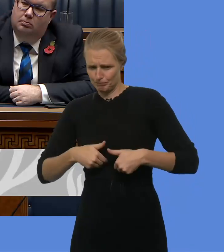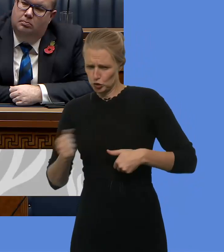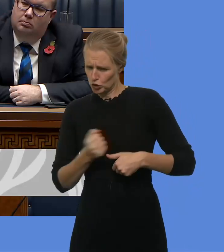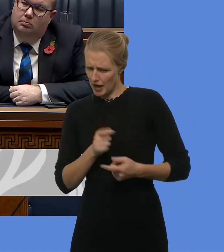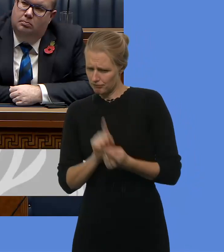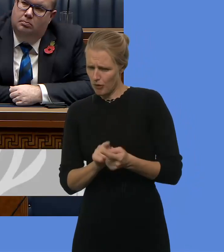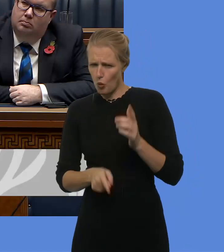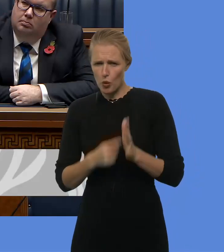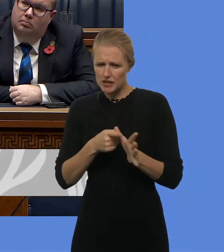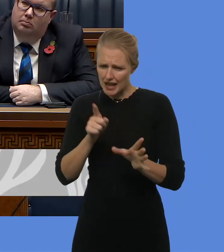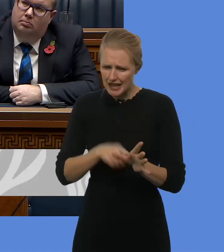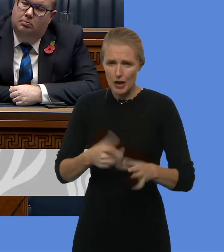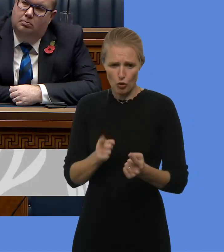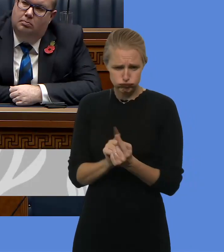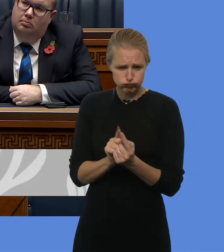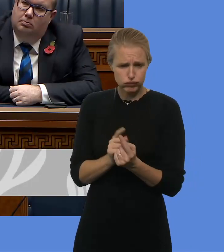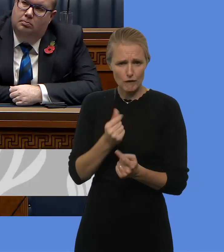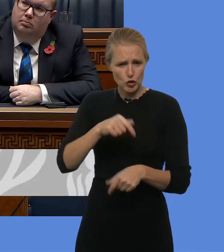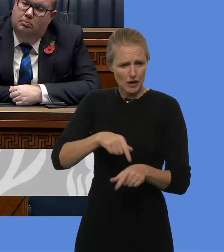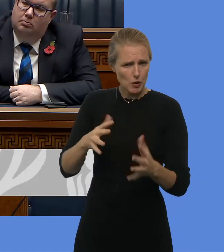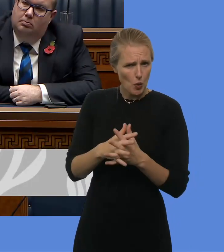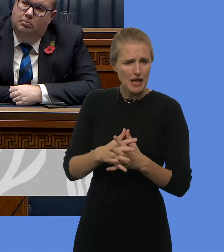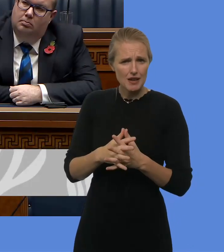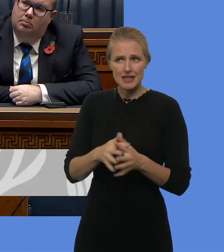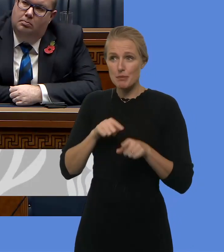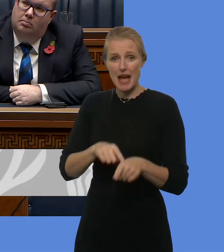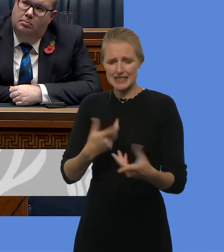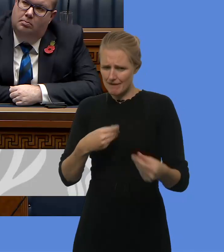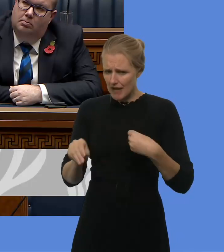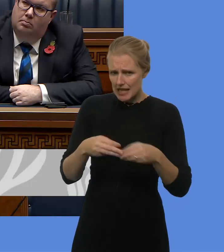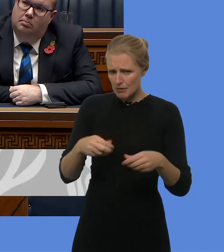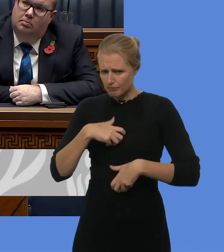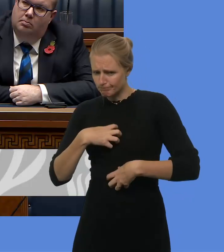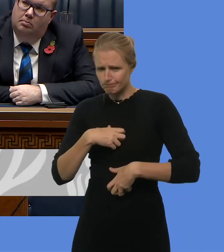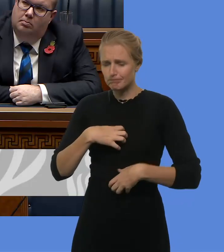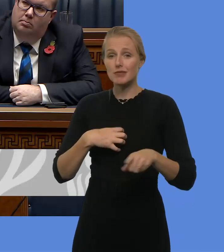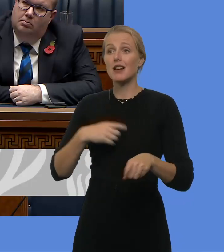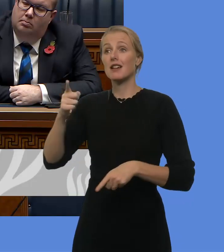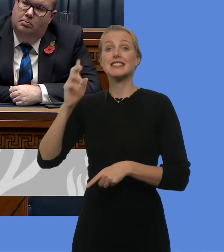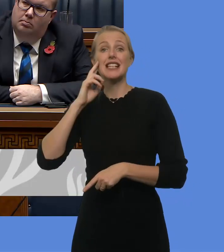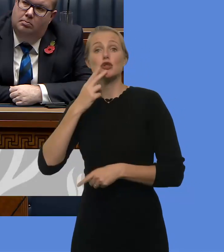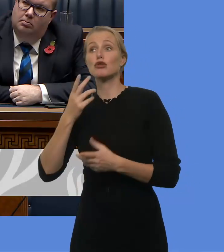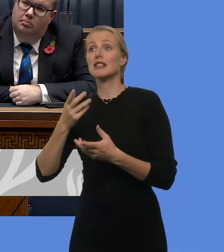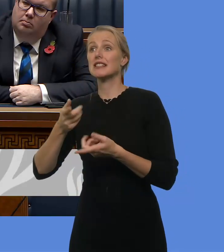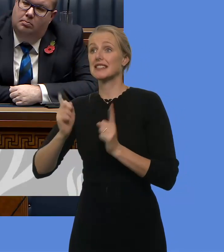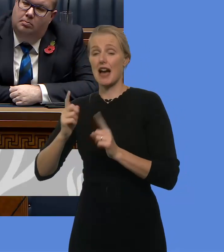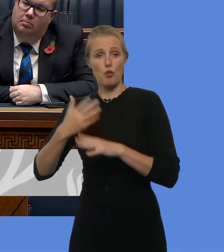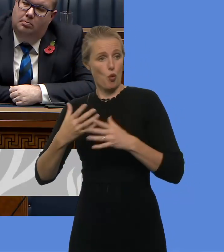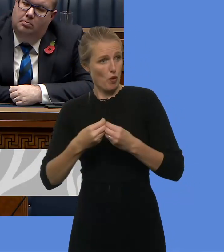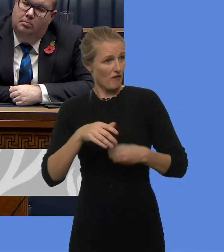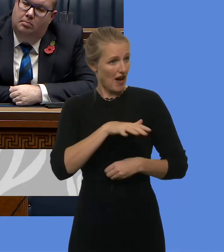apply flexibility depending on the needs of the child. Sensory service staff work in partnership with parents to support children and